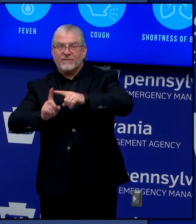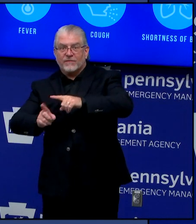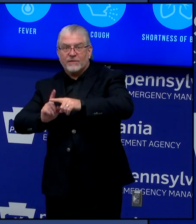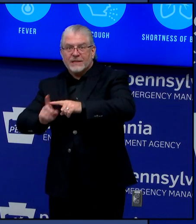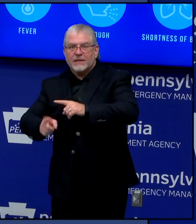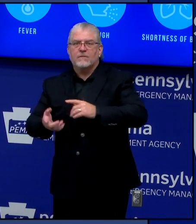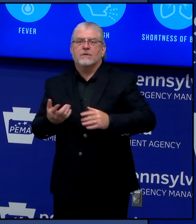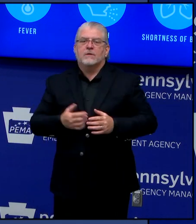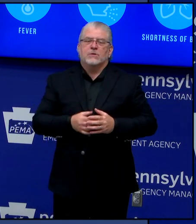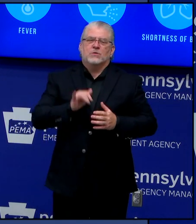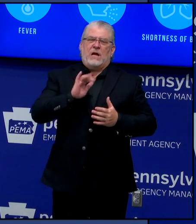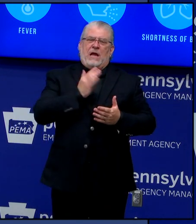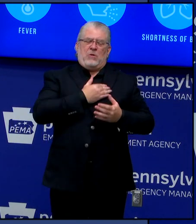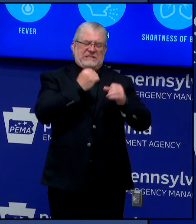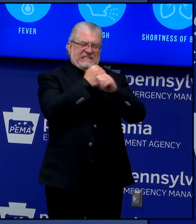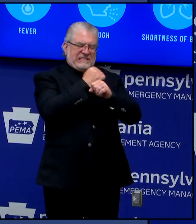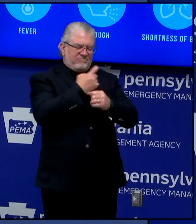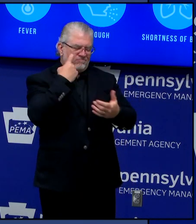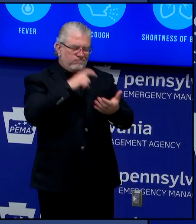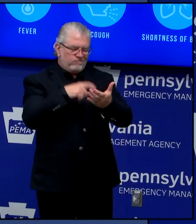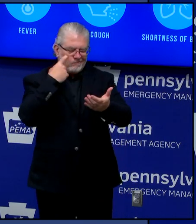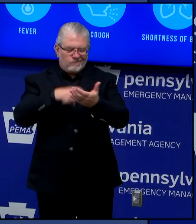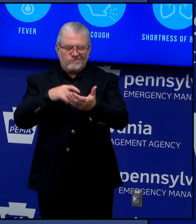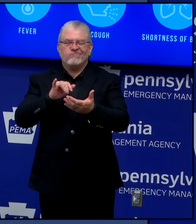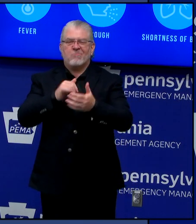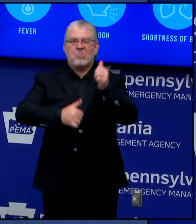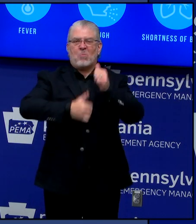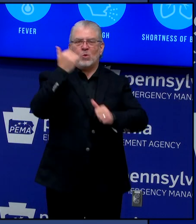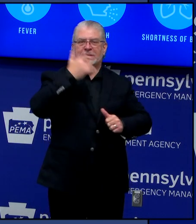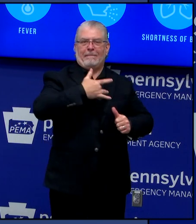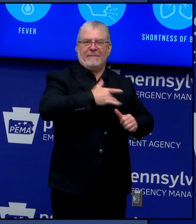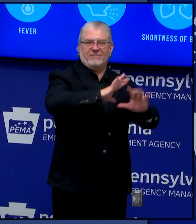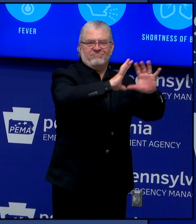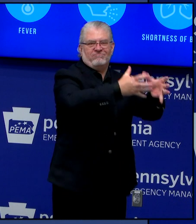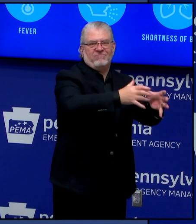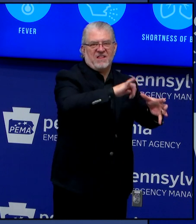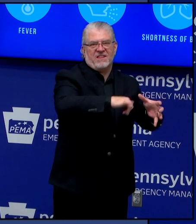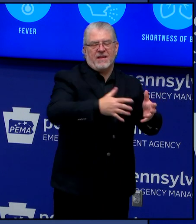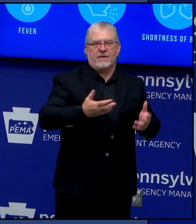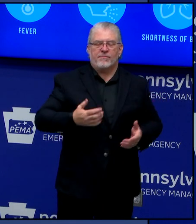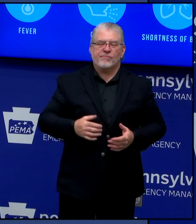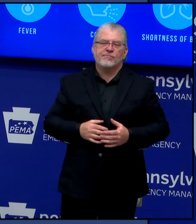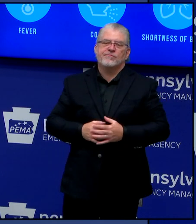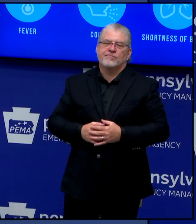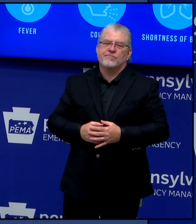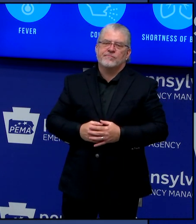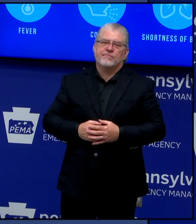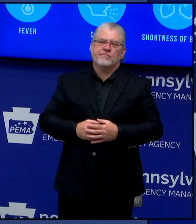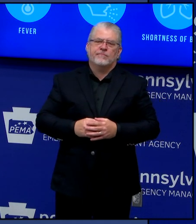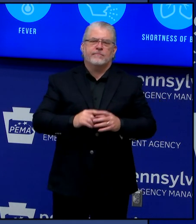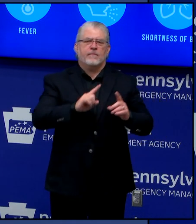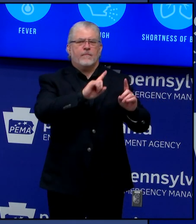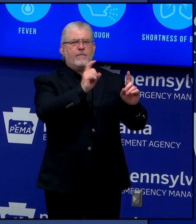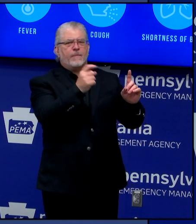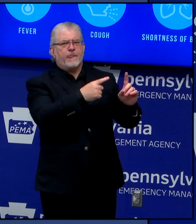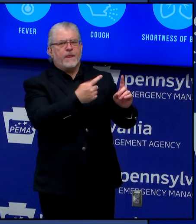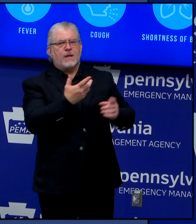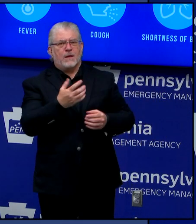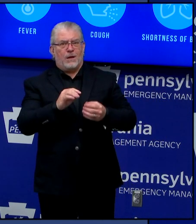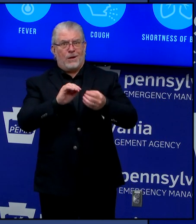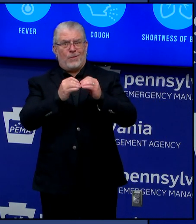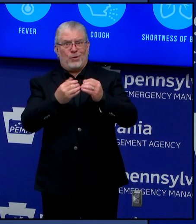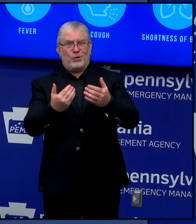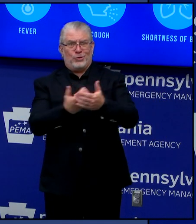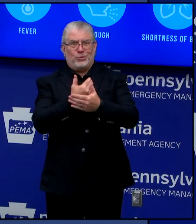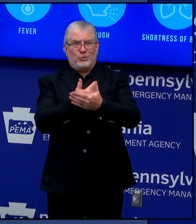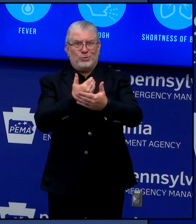the legislature. From WGAL, the number of new cases is up. What is your reaction? Is the trend